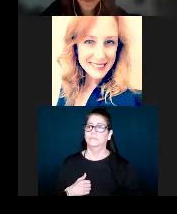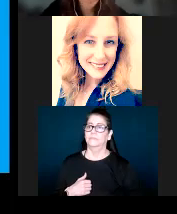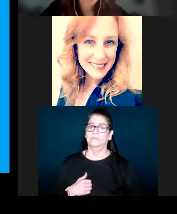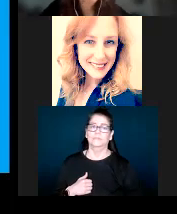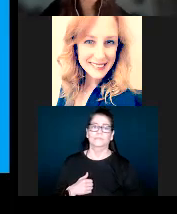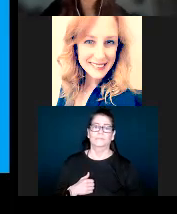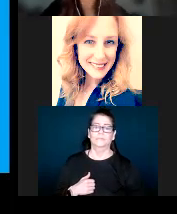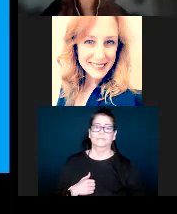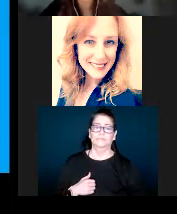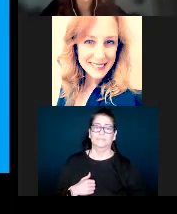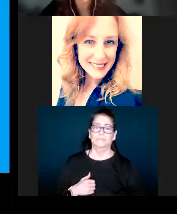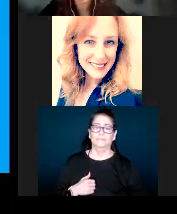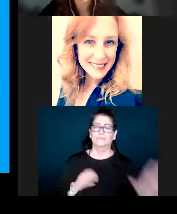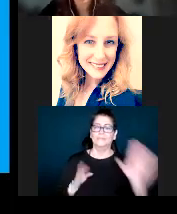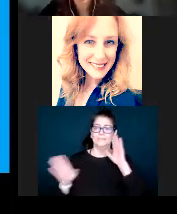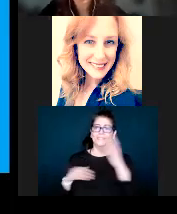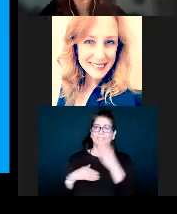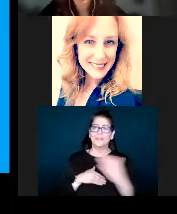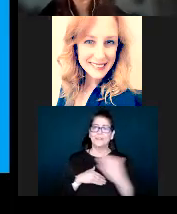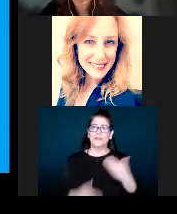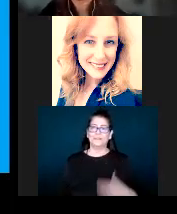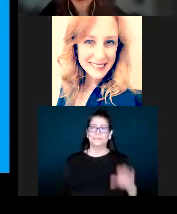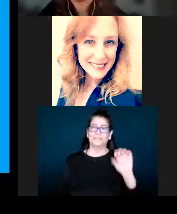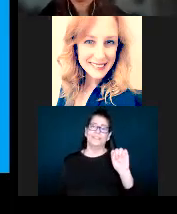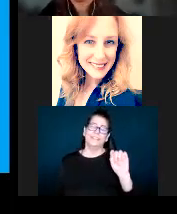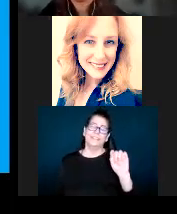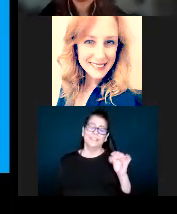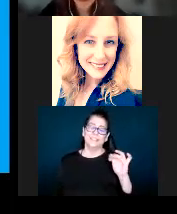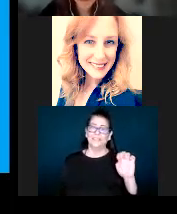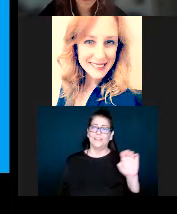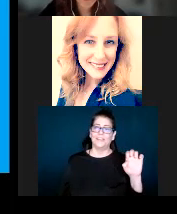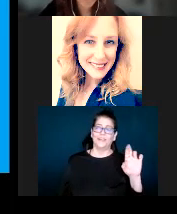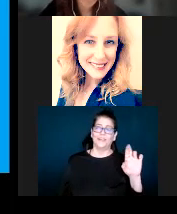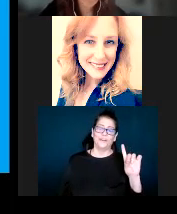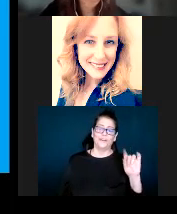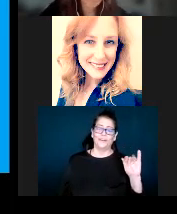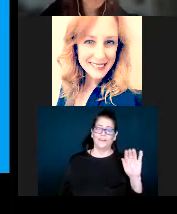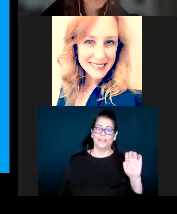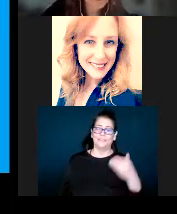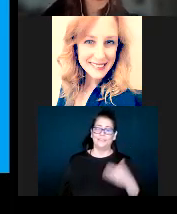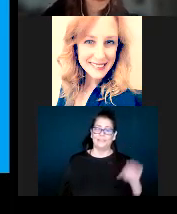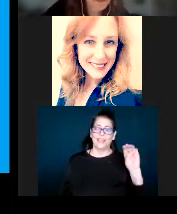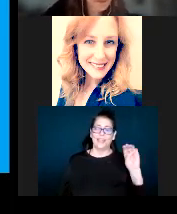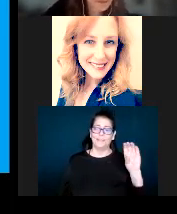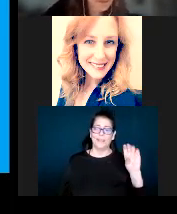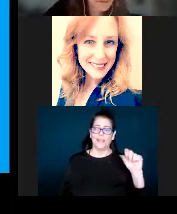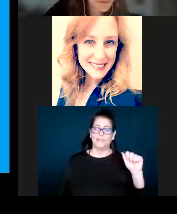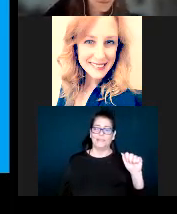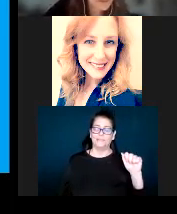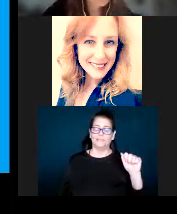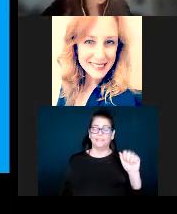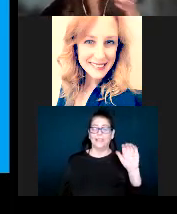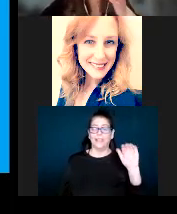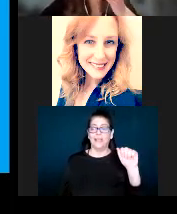Good morning. My name is Stephanie Erdis, and I am MCASA's Associate Director. I'm